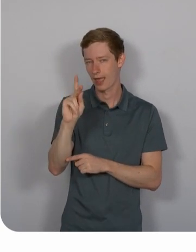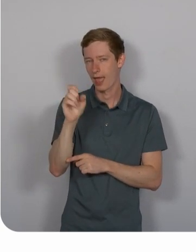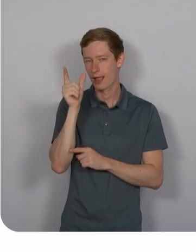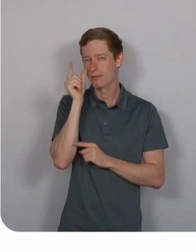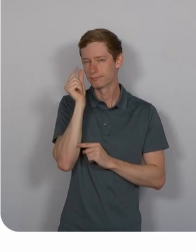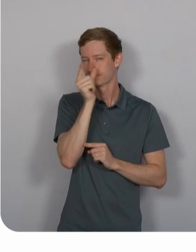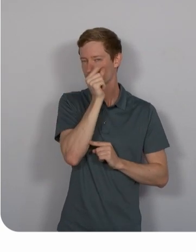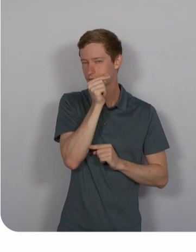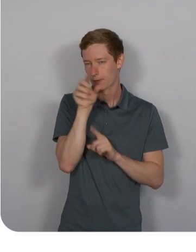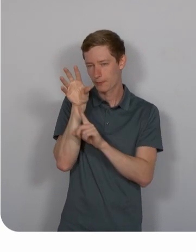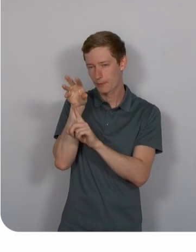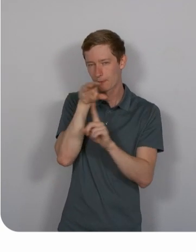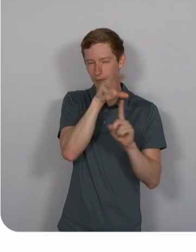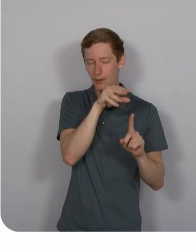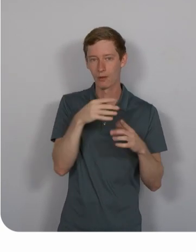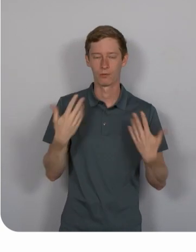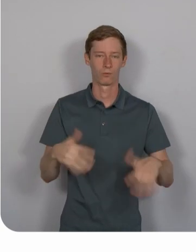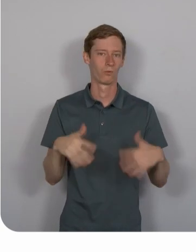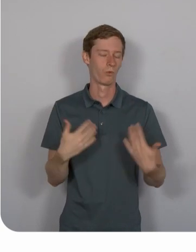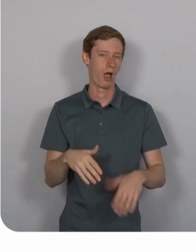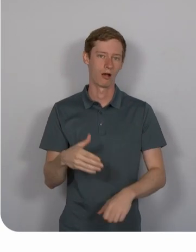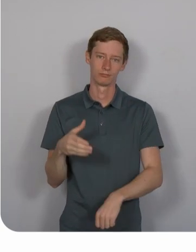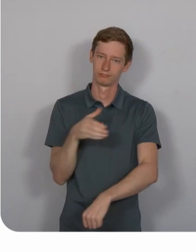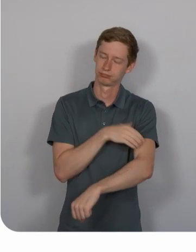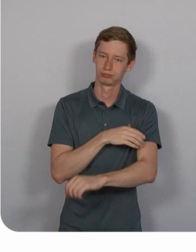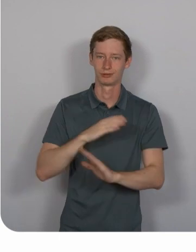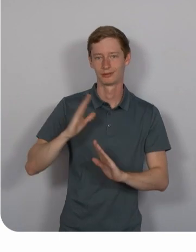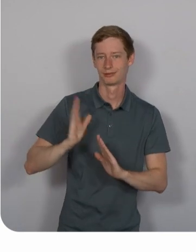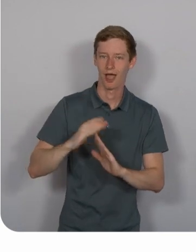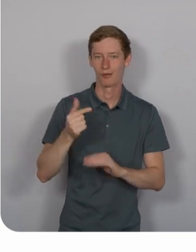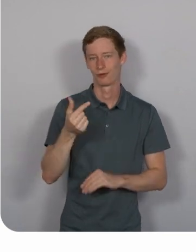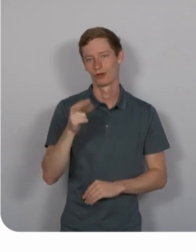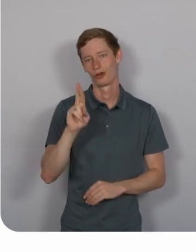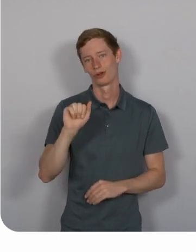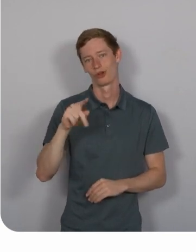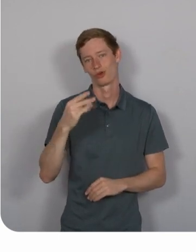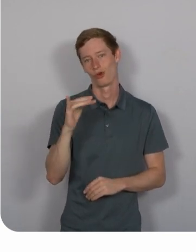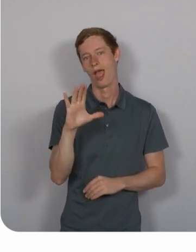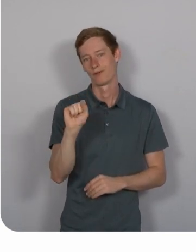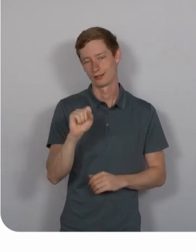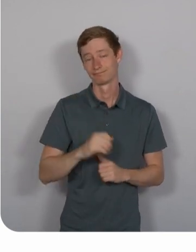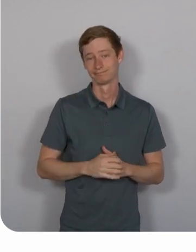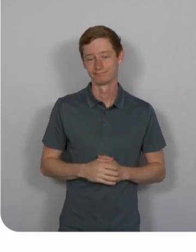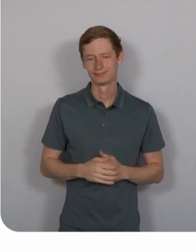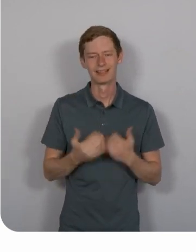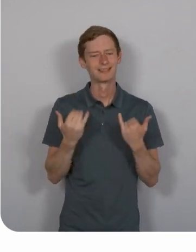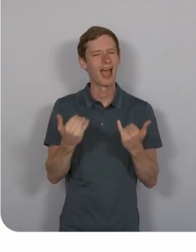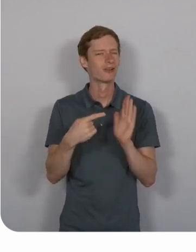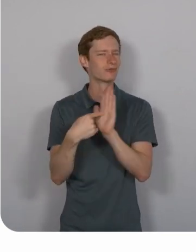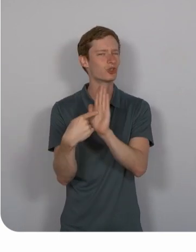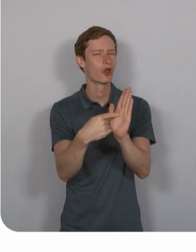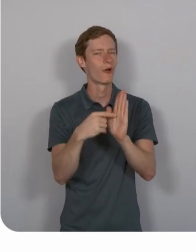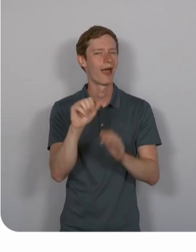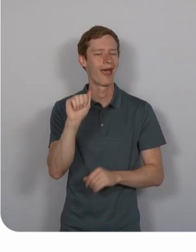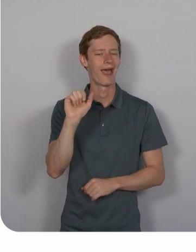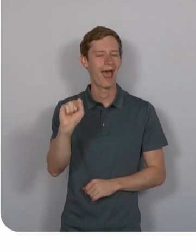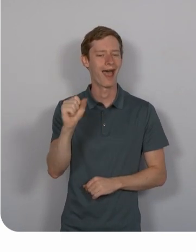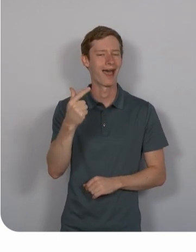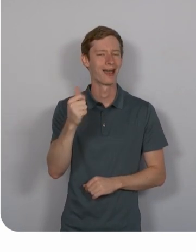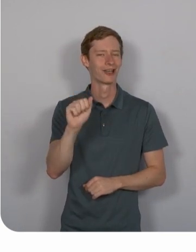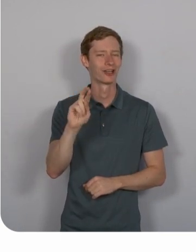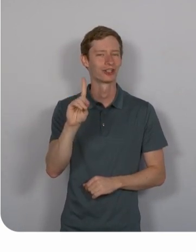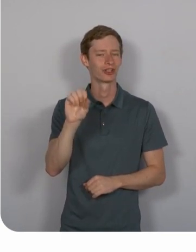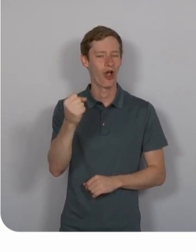the graphics performance is really stunning. So let's take a look at Asgard's Wrath 2. For